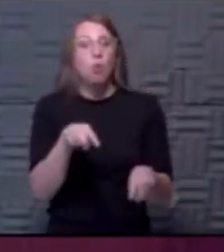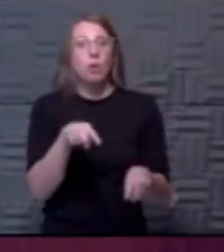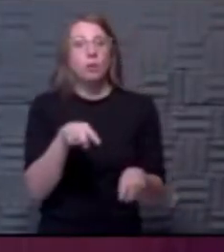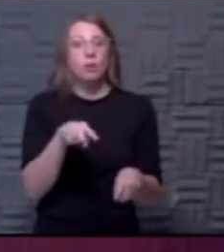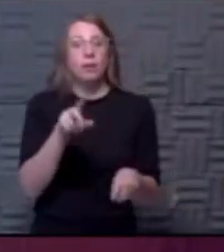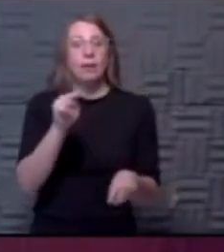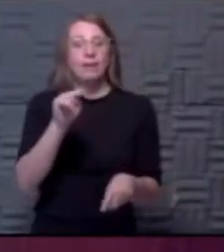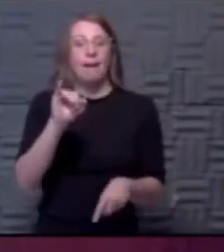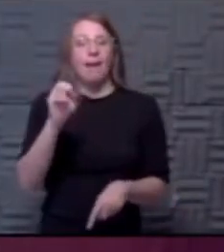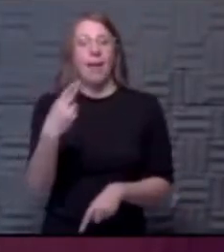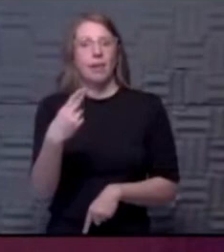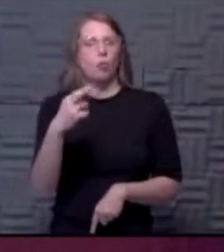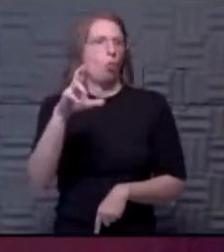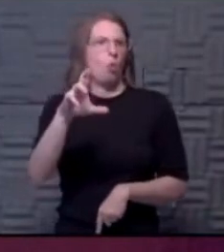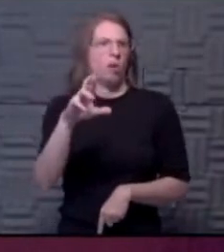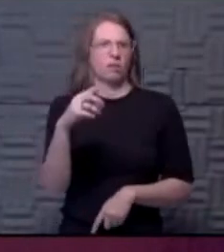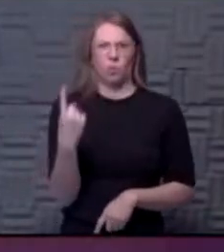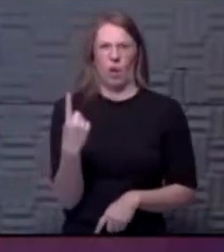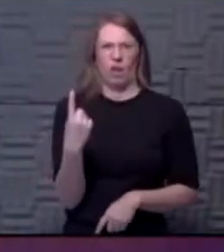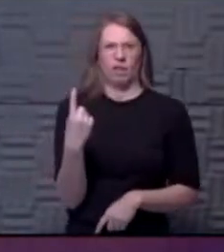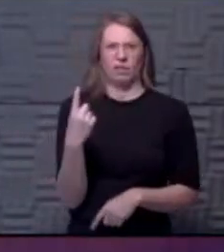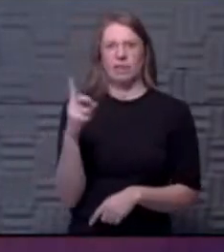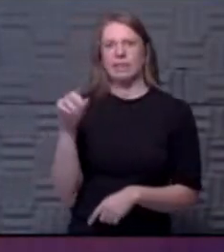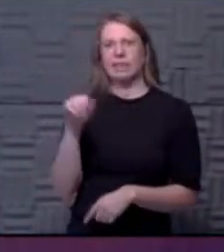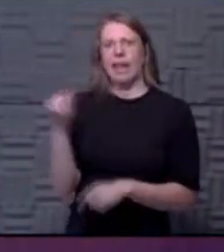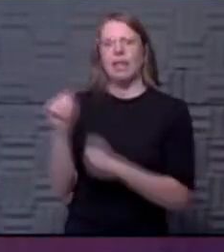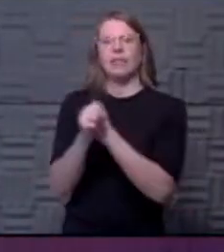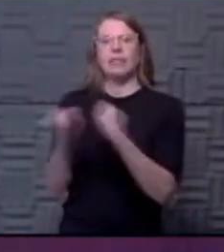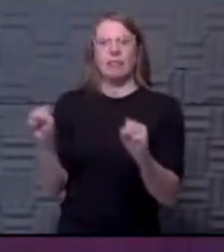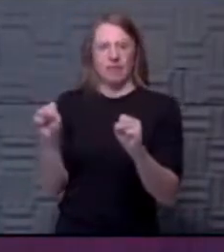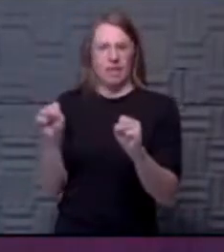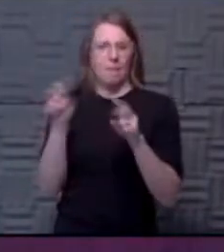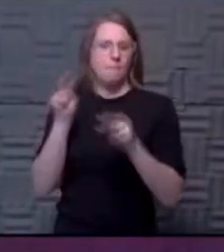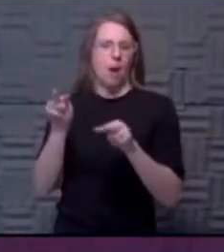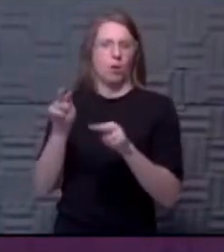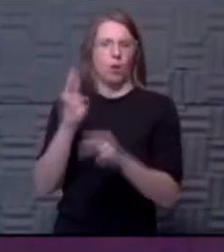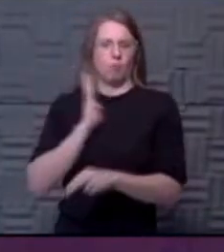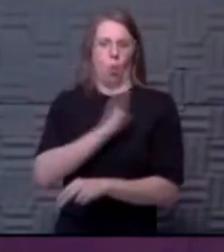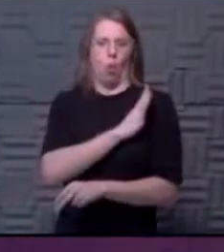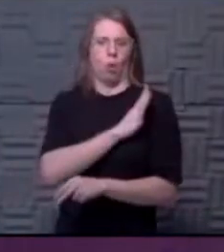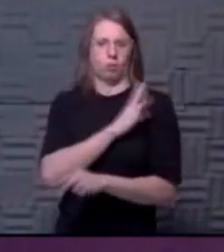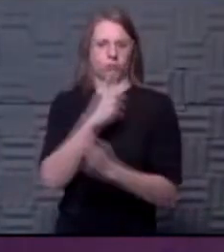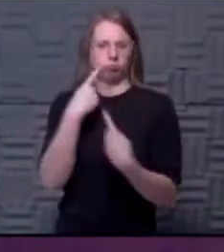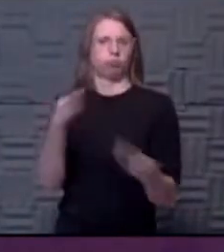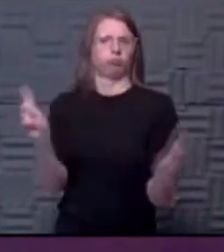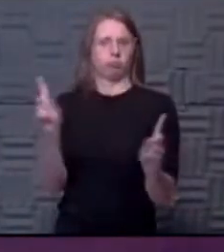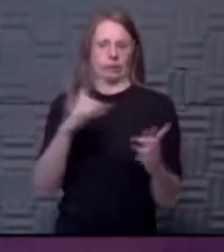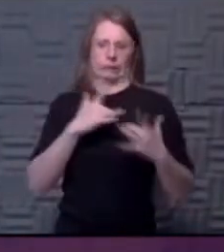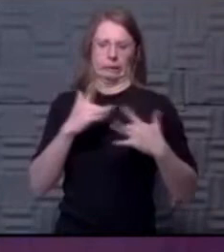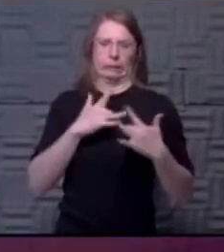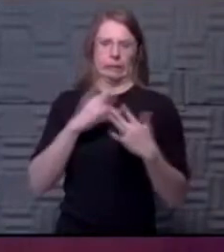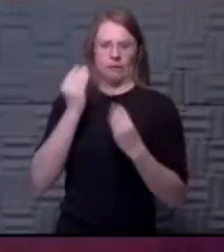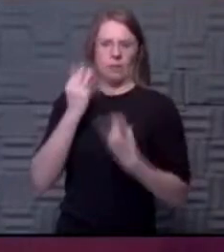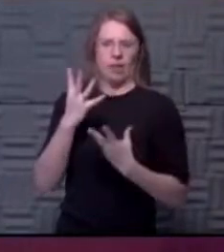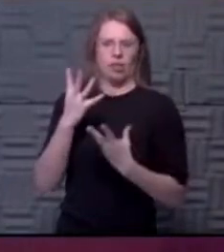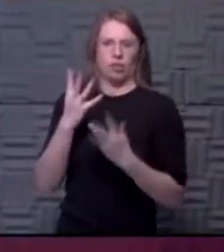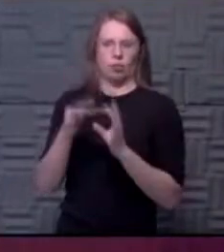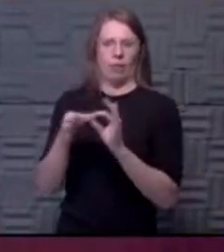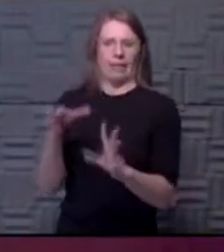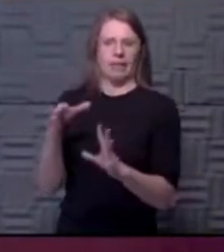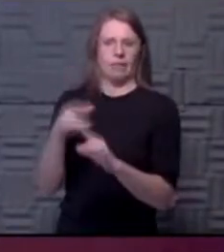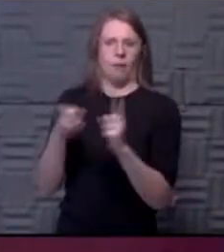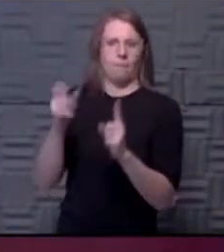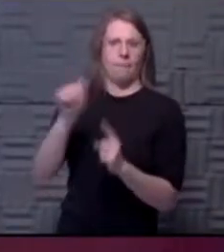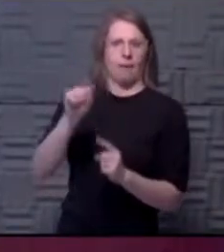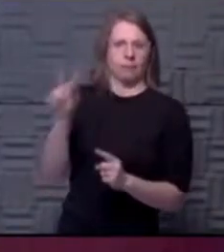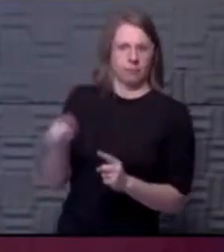think the NIH came out, or one of the Data and Safety Monitoring Board came out, said that they were concerned by info released by AstraZeneca